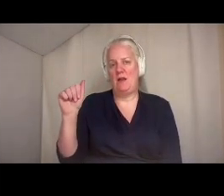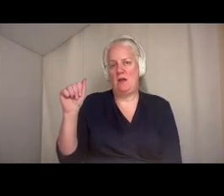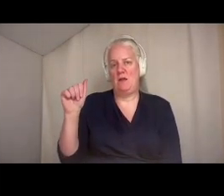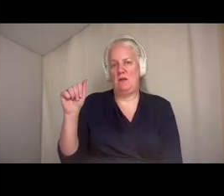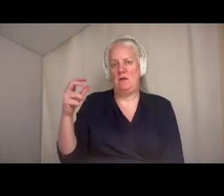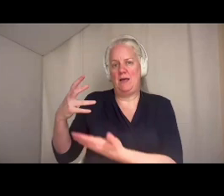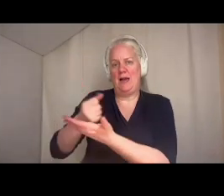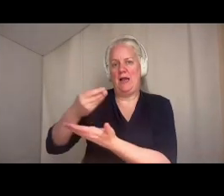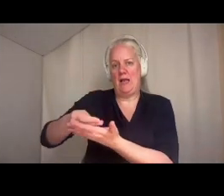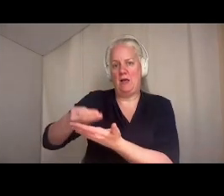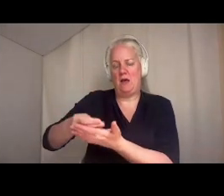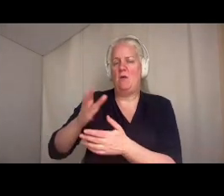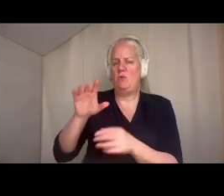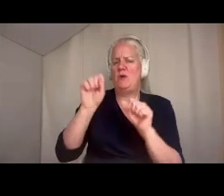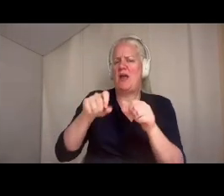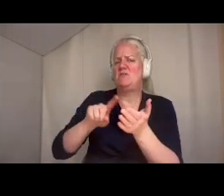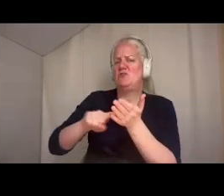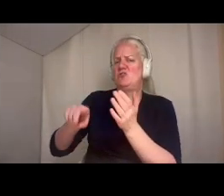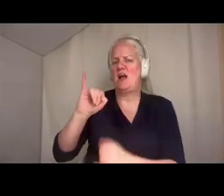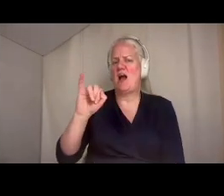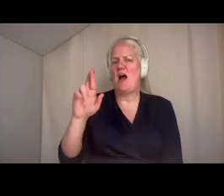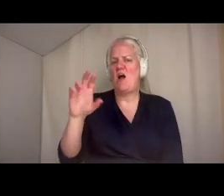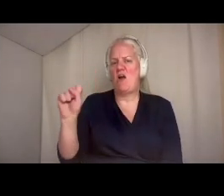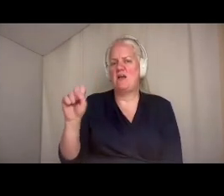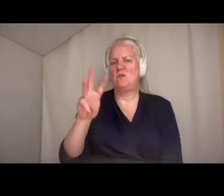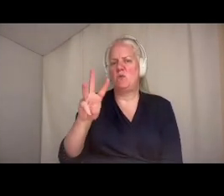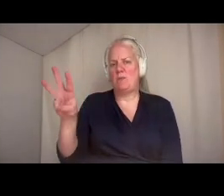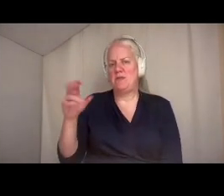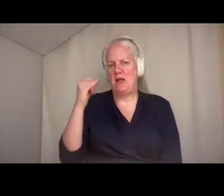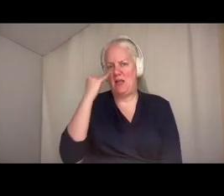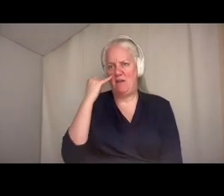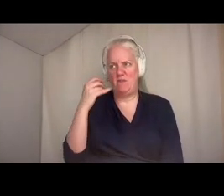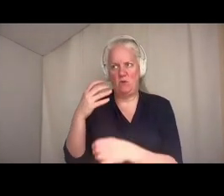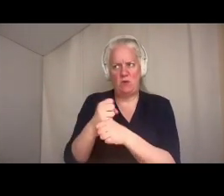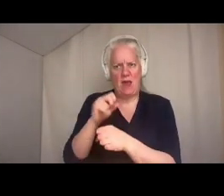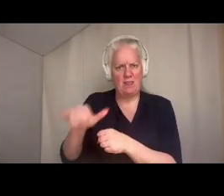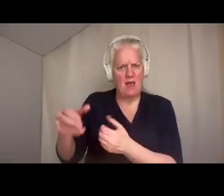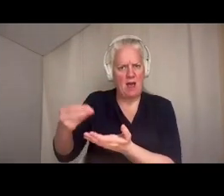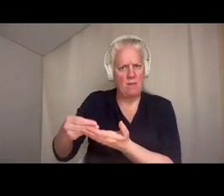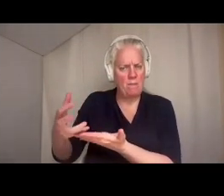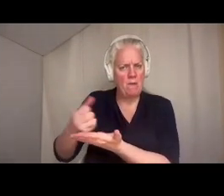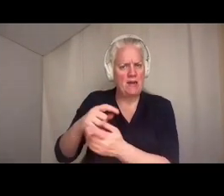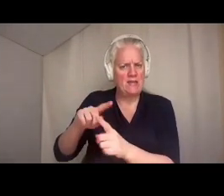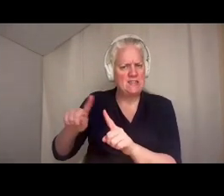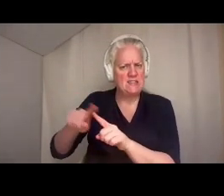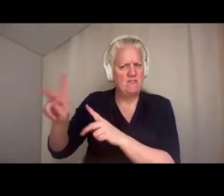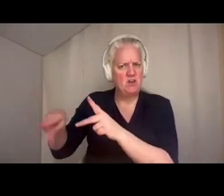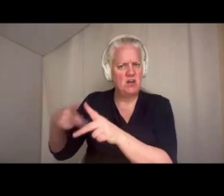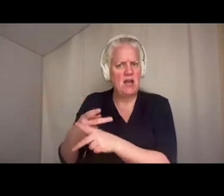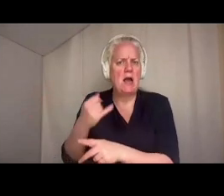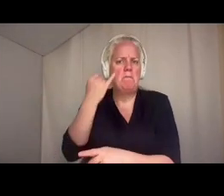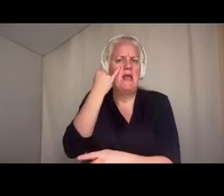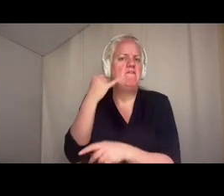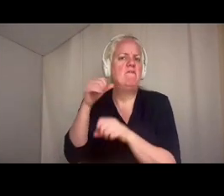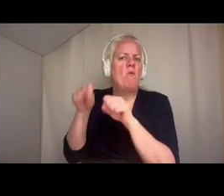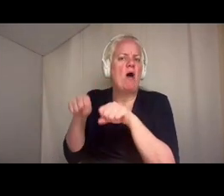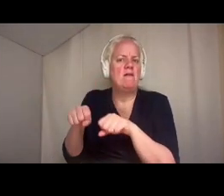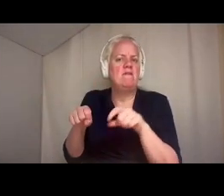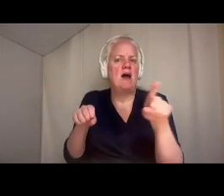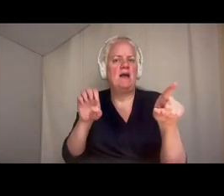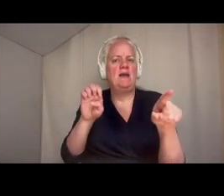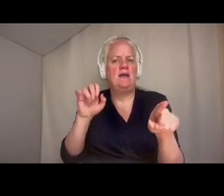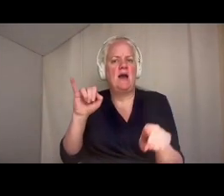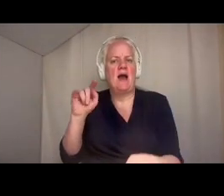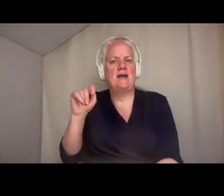with the IRS website if you receive income like that to see if you qualify. Each of these listed are